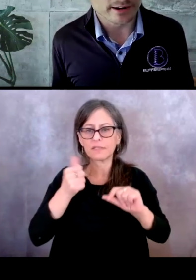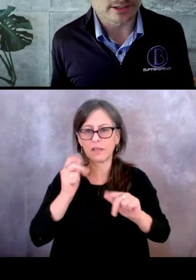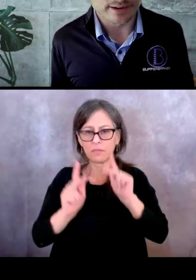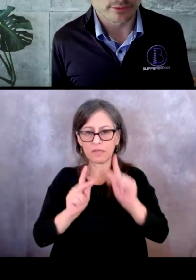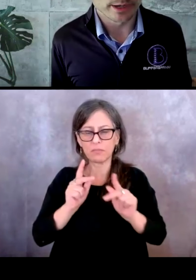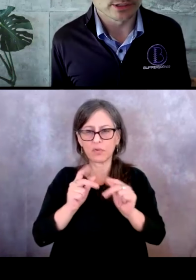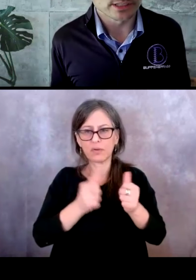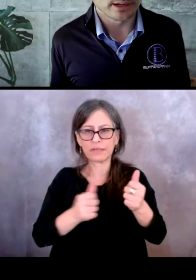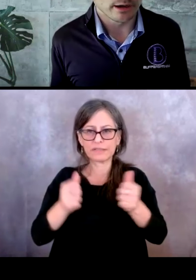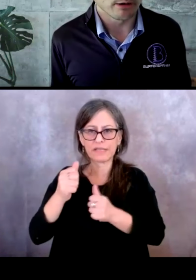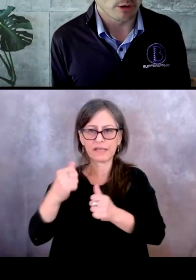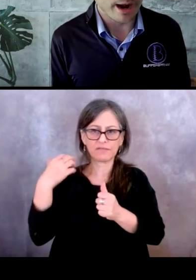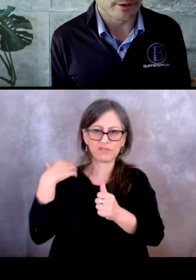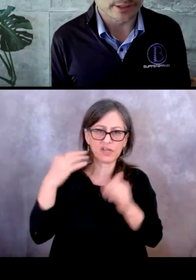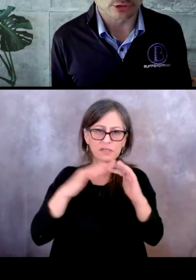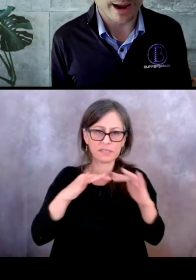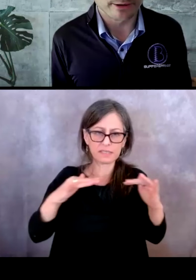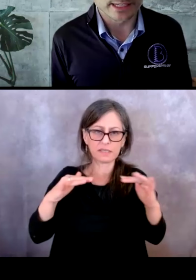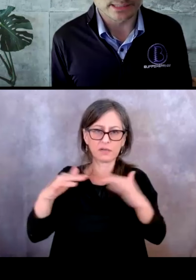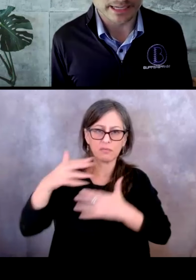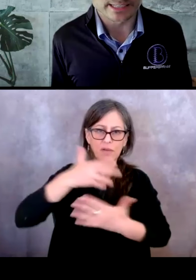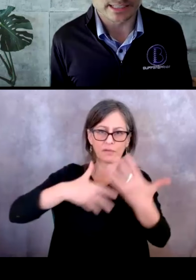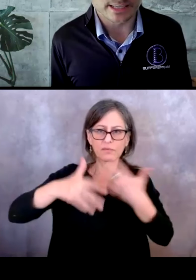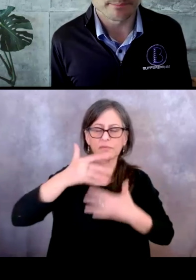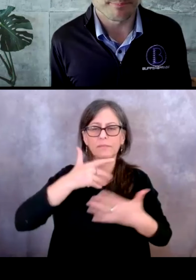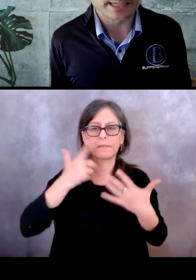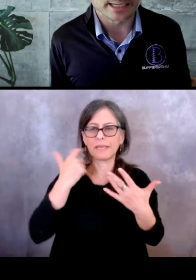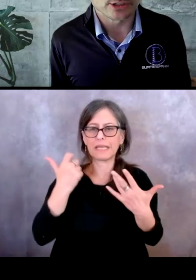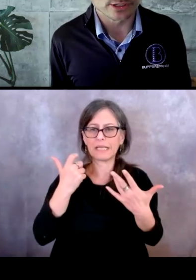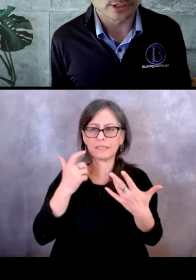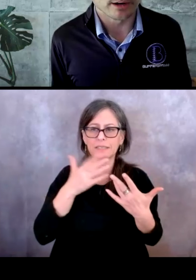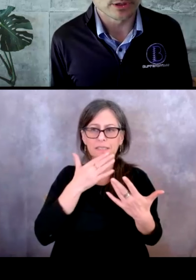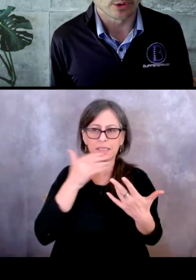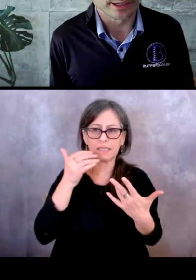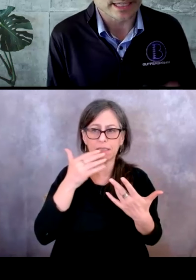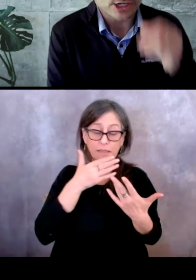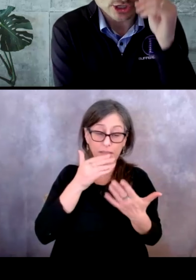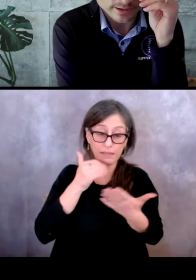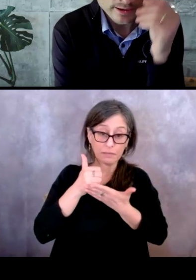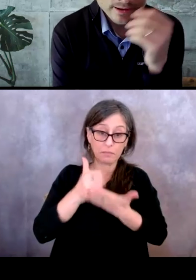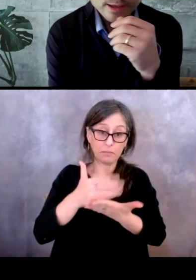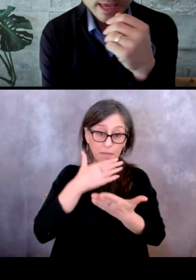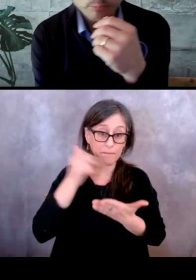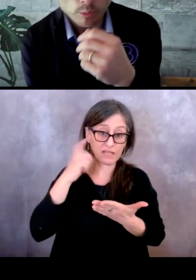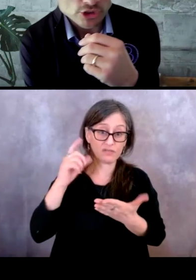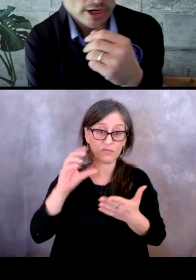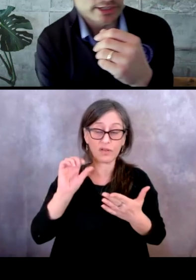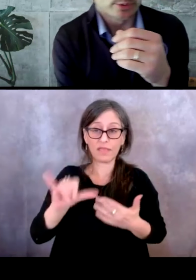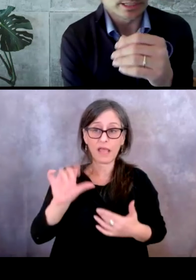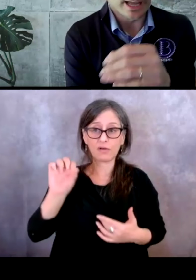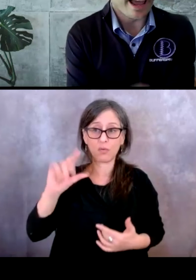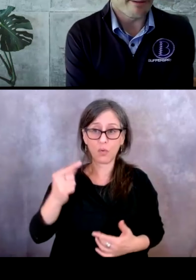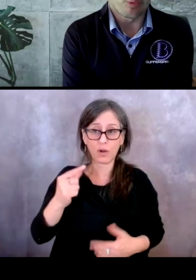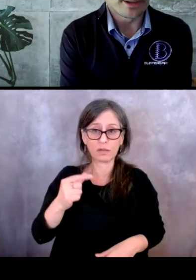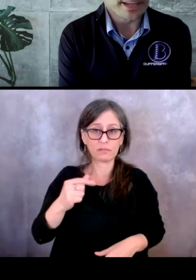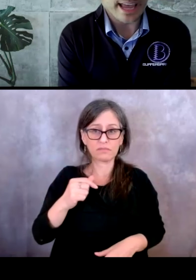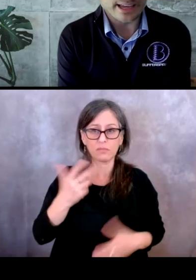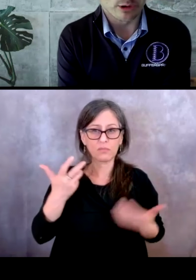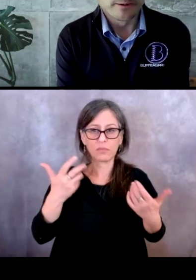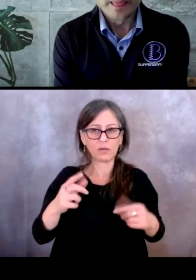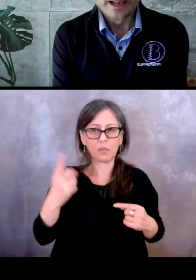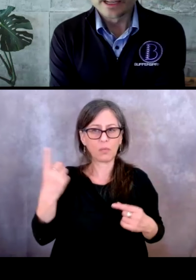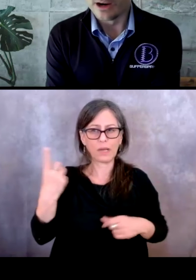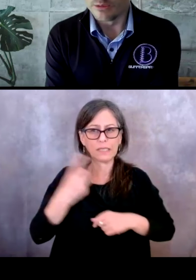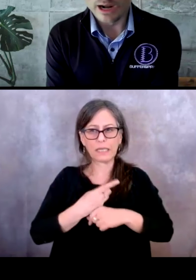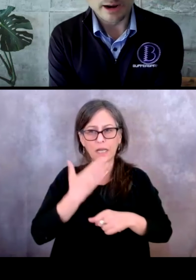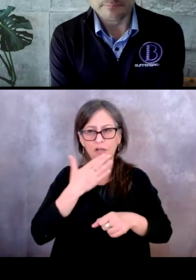executive chairs, and everyone else around and surrounding this, because it's in the best interest of the organization. And what we're trying to do is not have one day